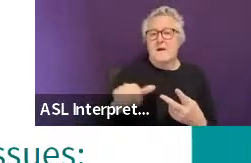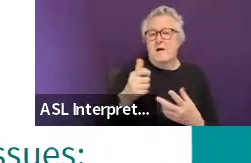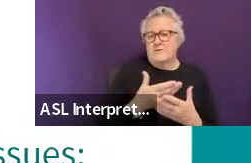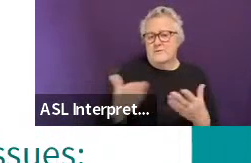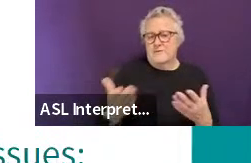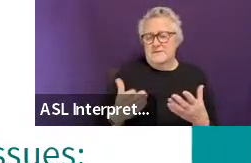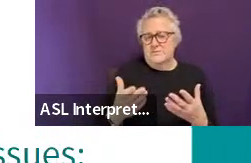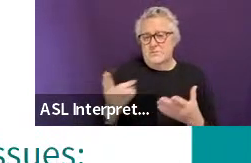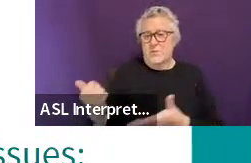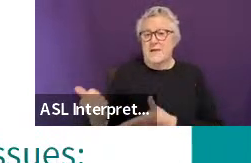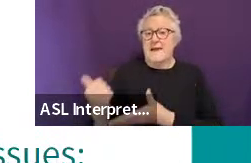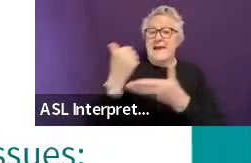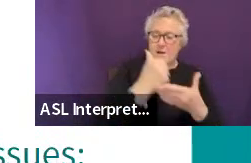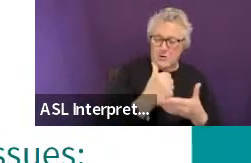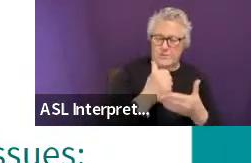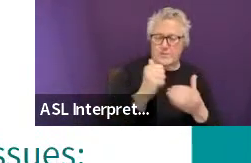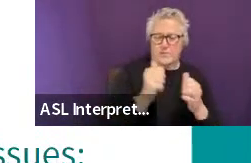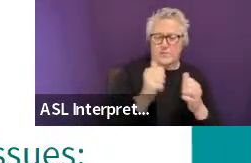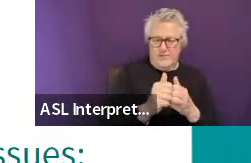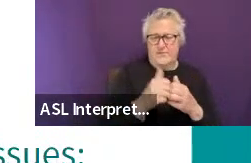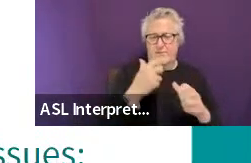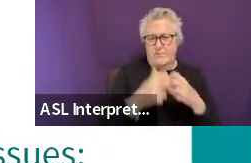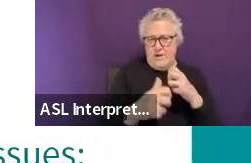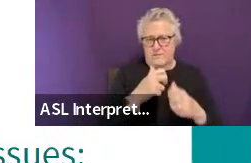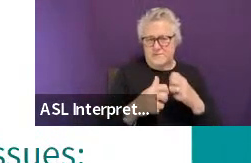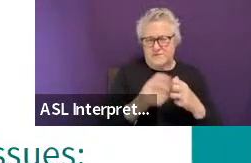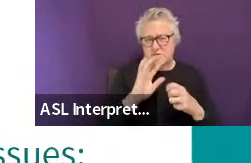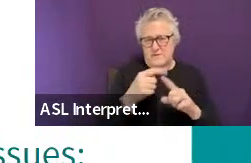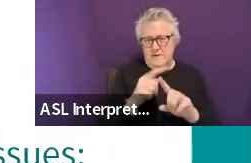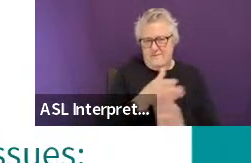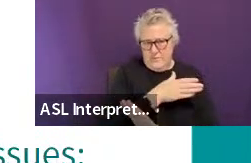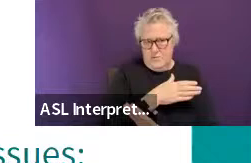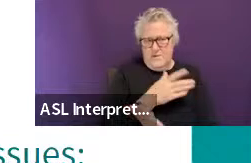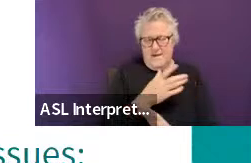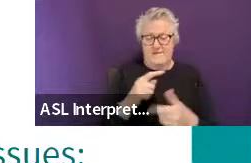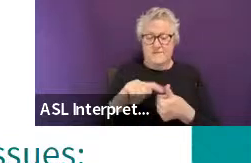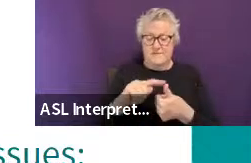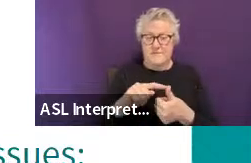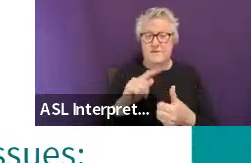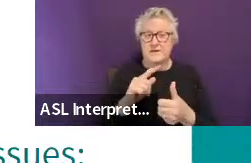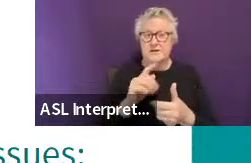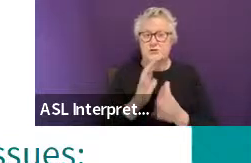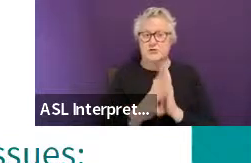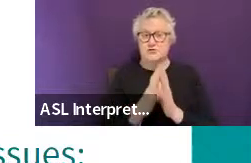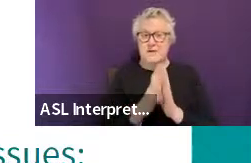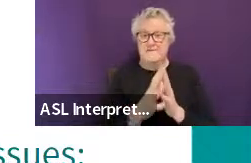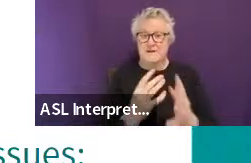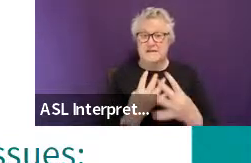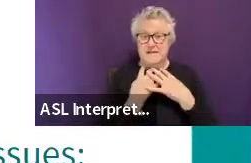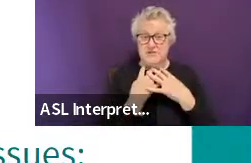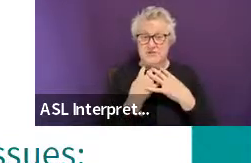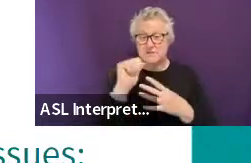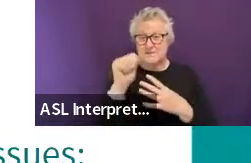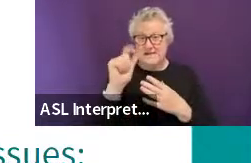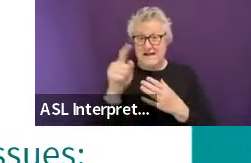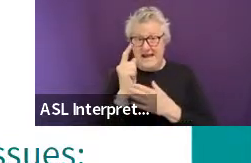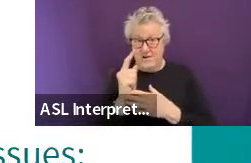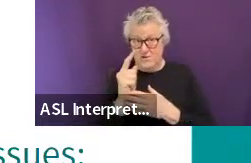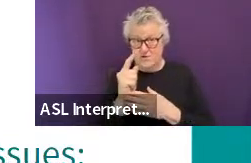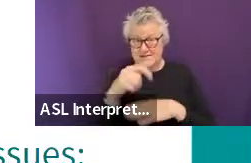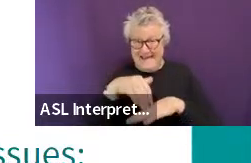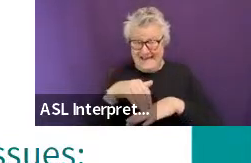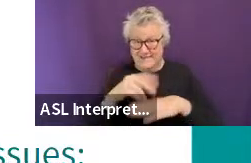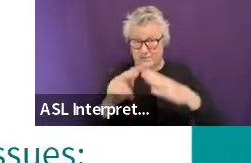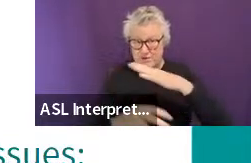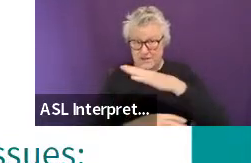those baseline issues that I showed earlier in the part of the presentation. We got traffic congestion, about 10 hours today at the bridge. We got the interchange spacing